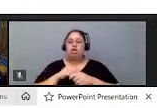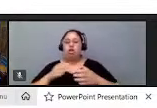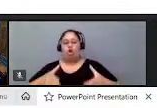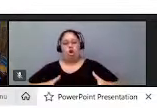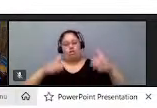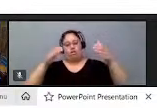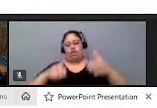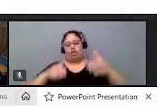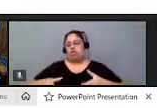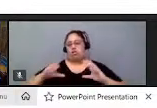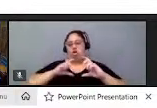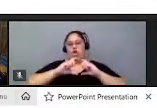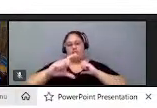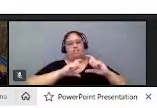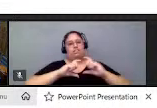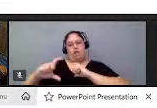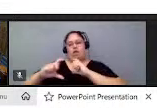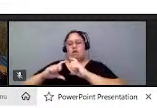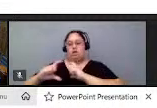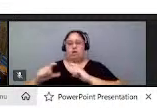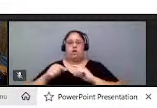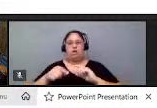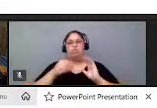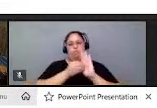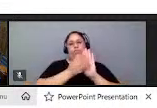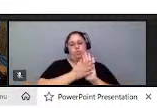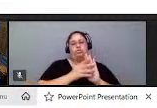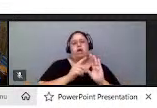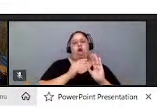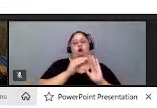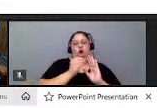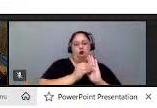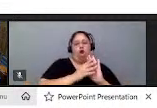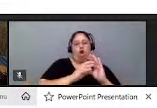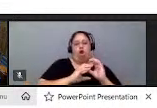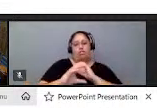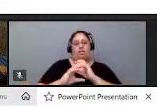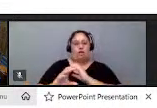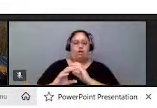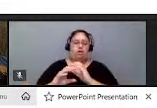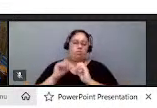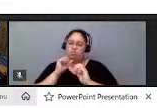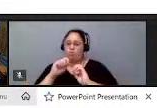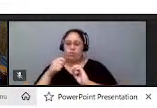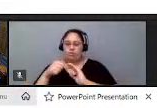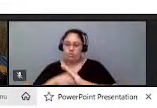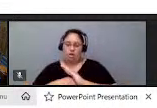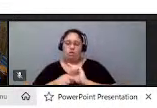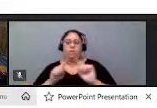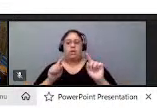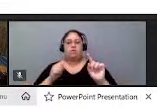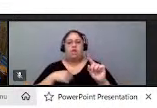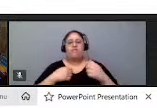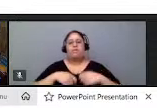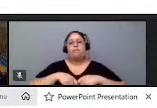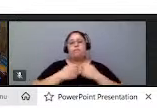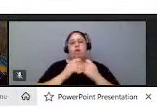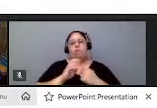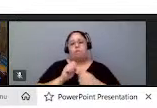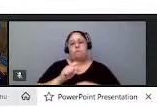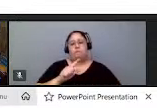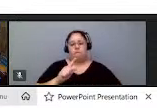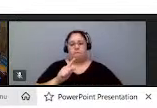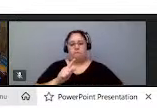would then be listed as containers and not broken down into the dryck and then obviously we have the brake bu and I think more so